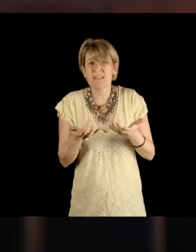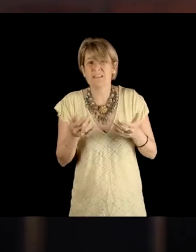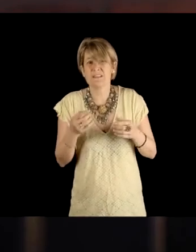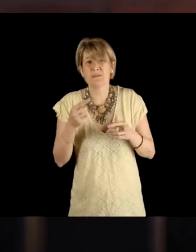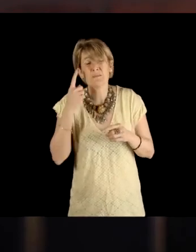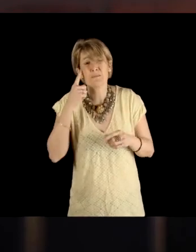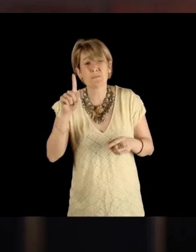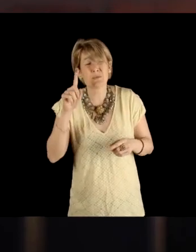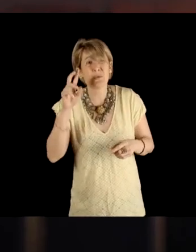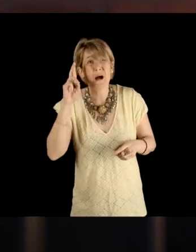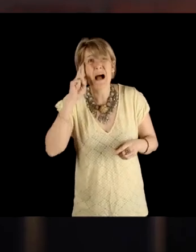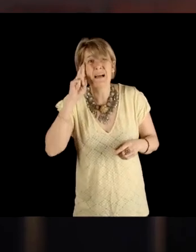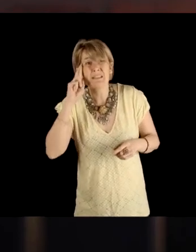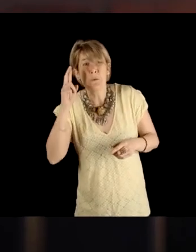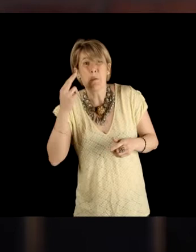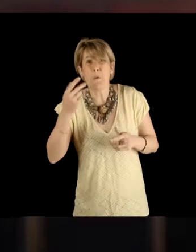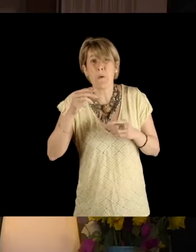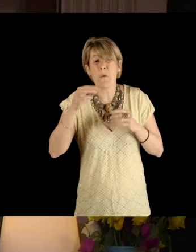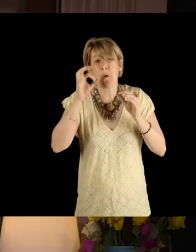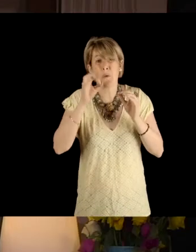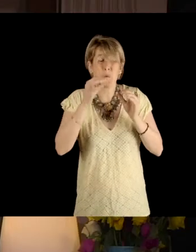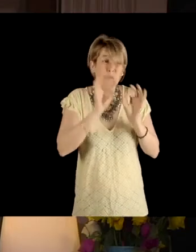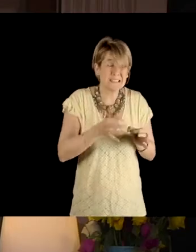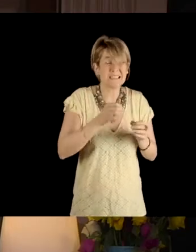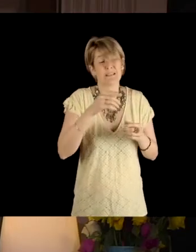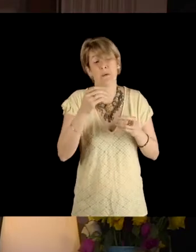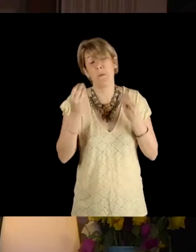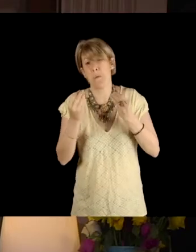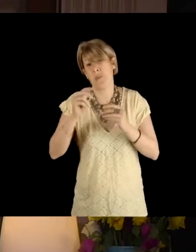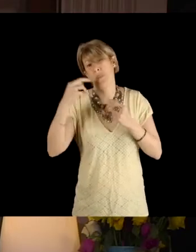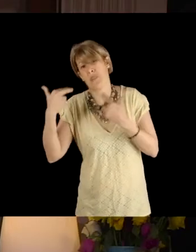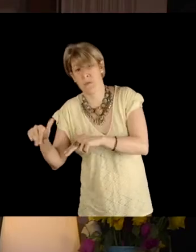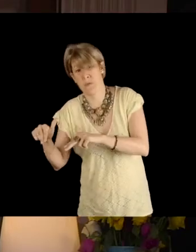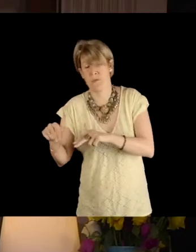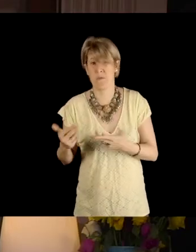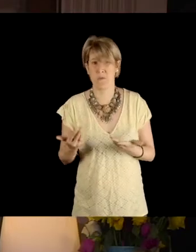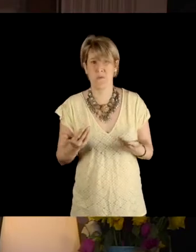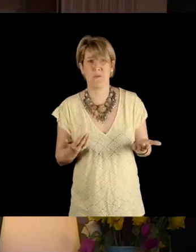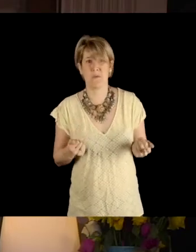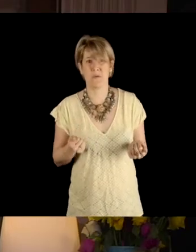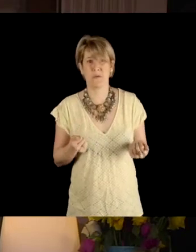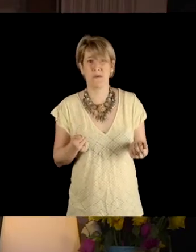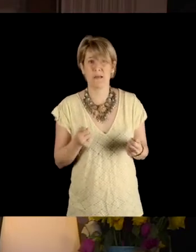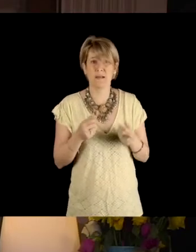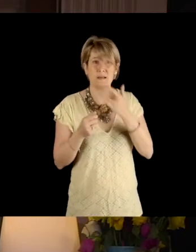colored glasses in our consciousness. How to perceive the thing as it is?